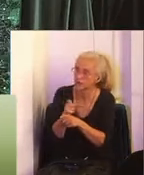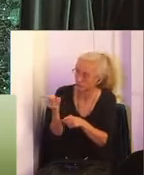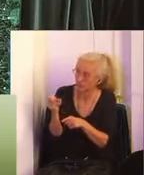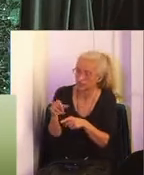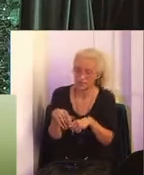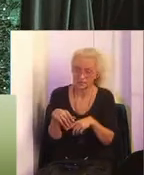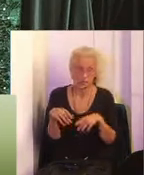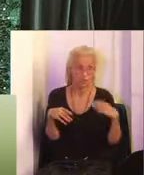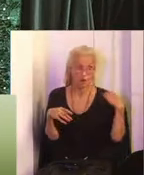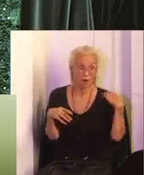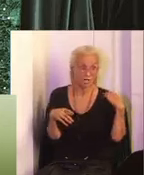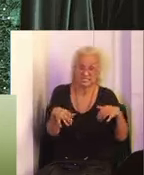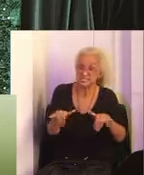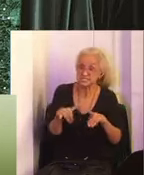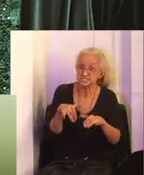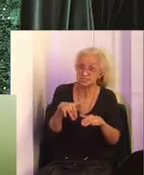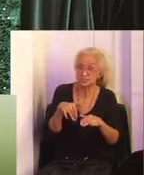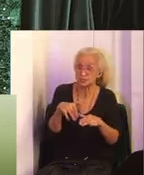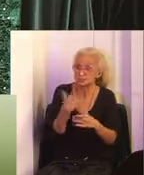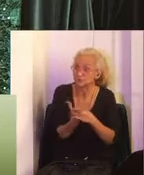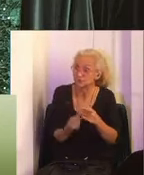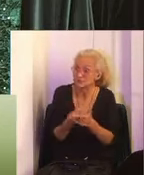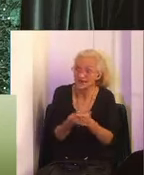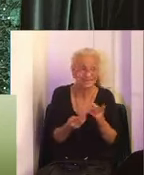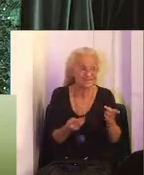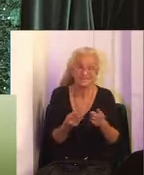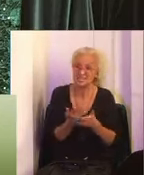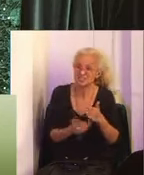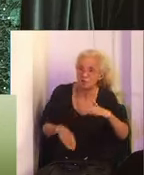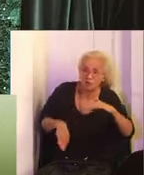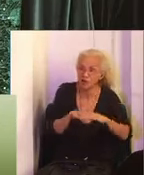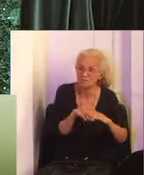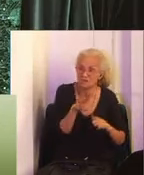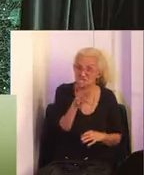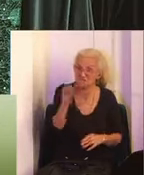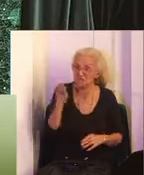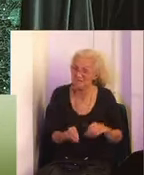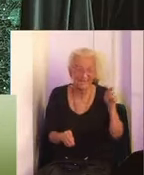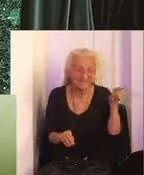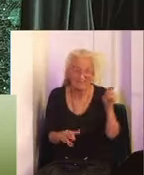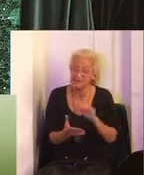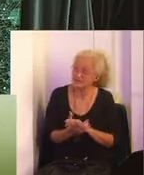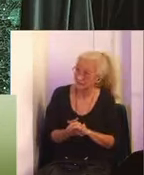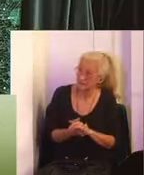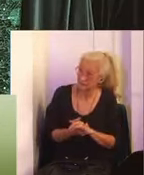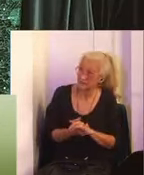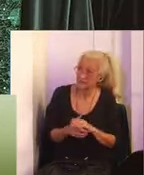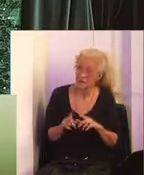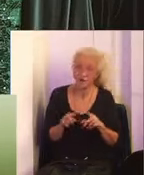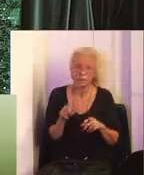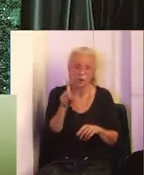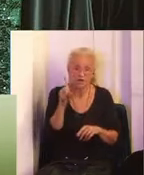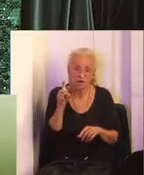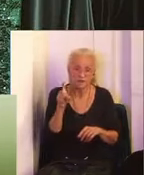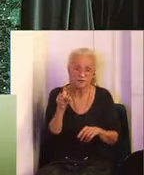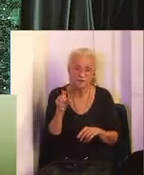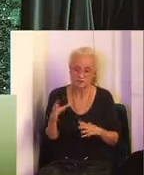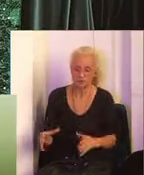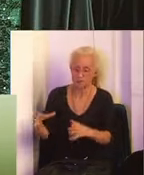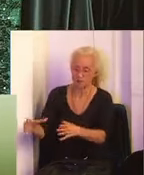His boss was still going to lose money, some of it up to 50%. The 100 barrels of